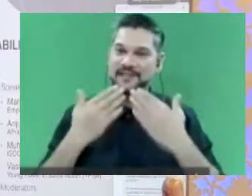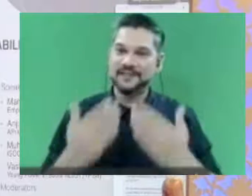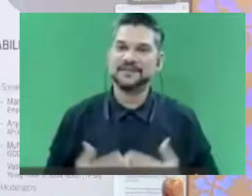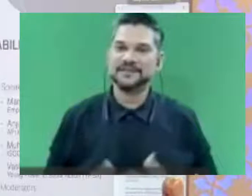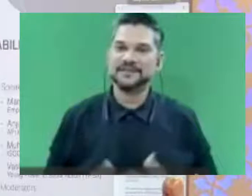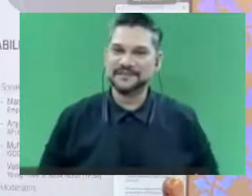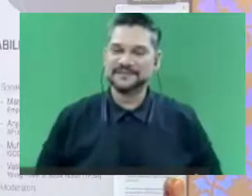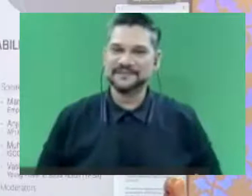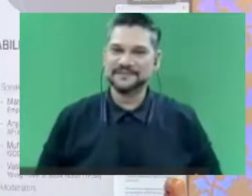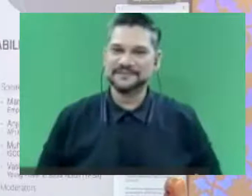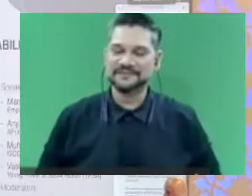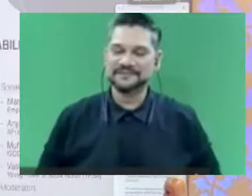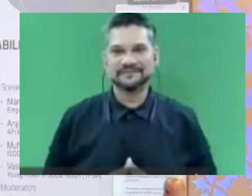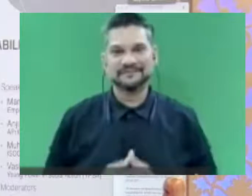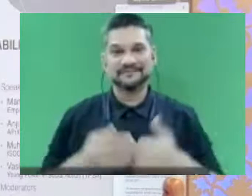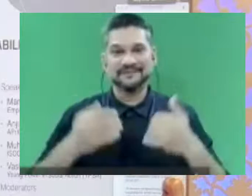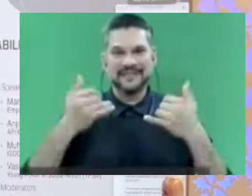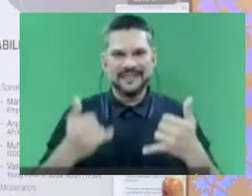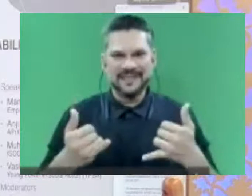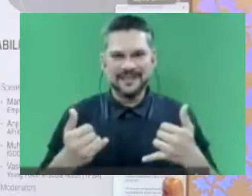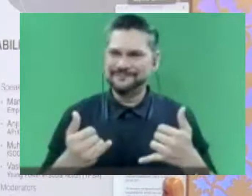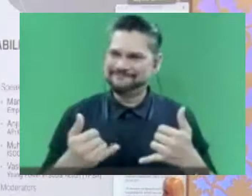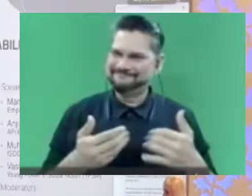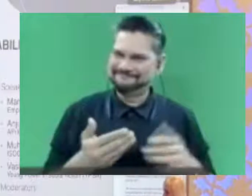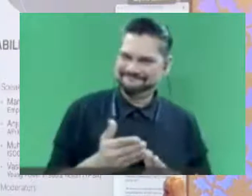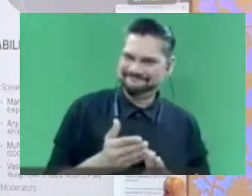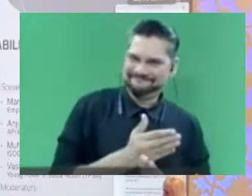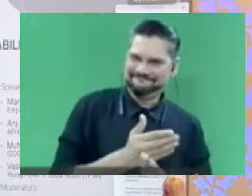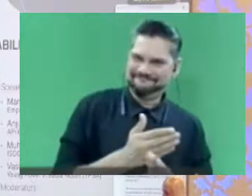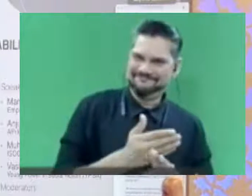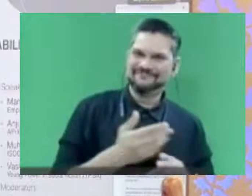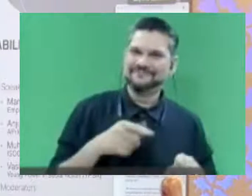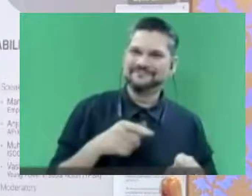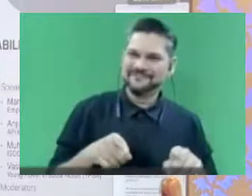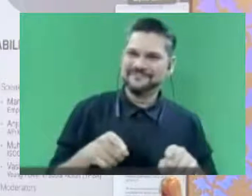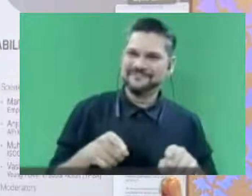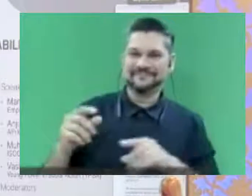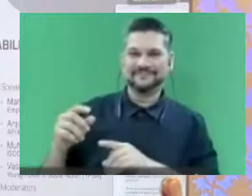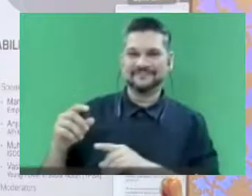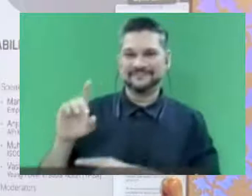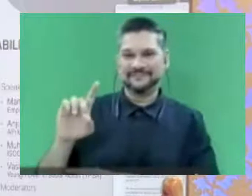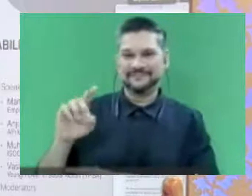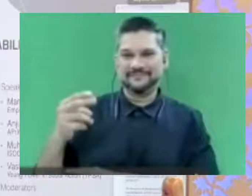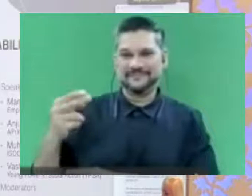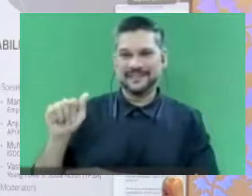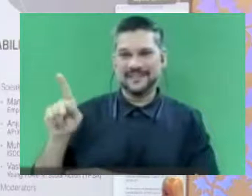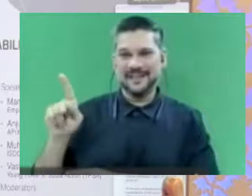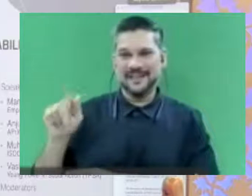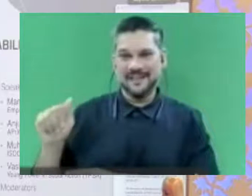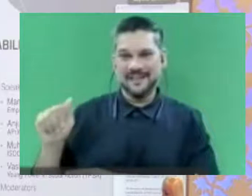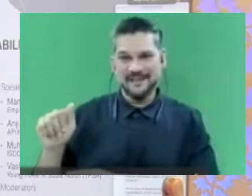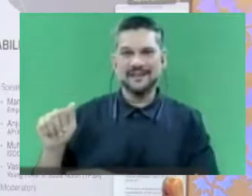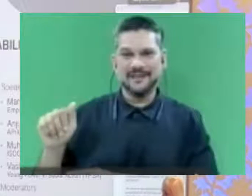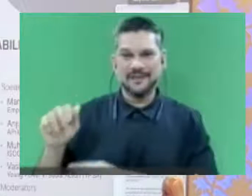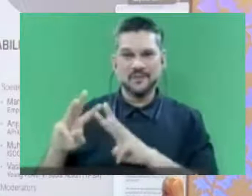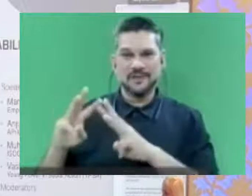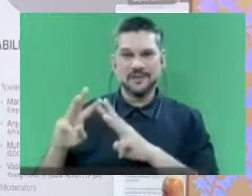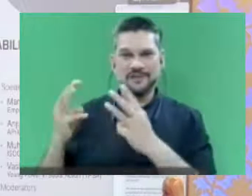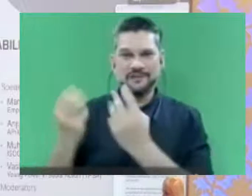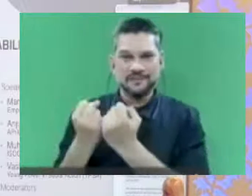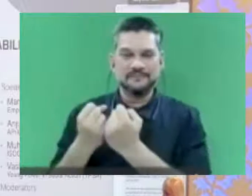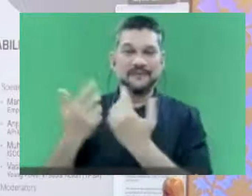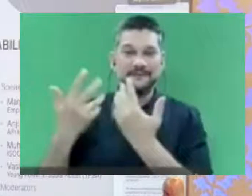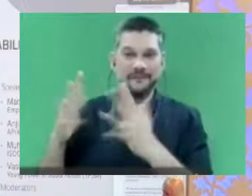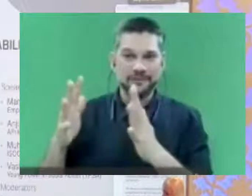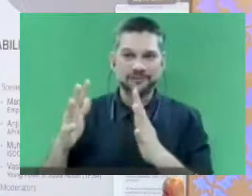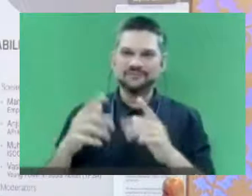was just introducing the outcomes of a Dhaka workshop in regard to the Dhaka Declaration.